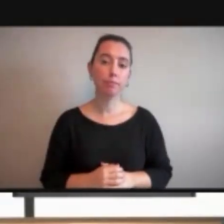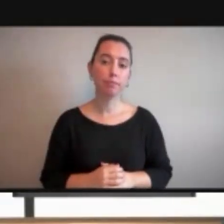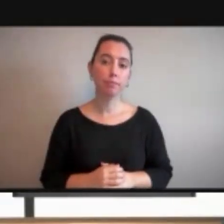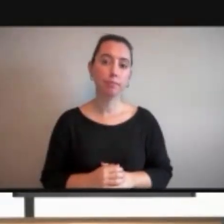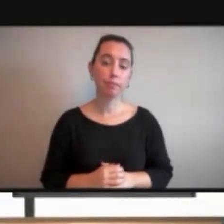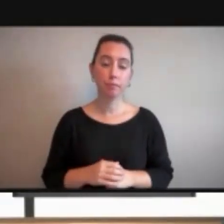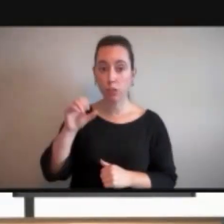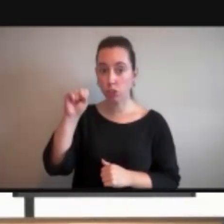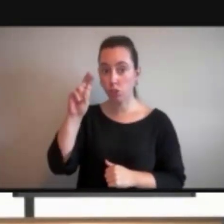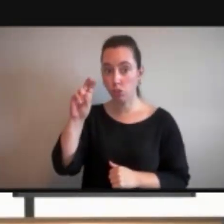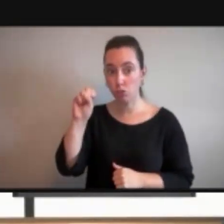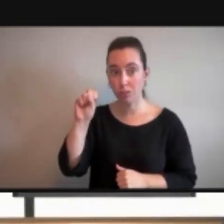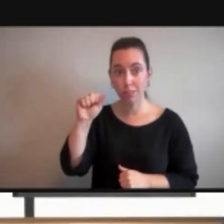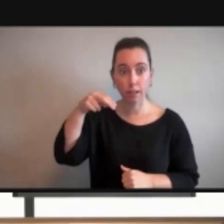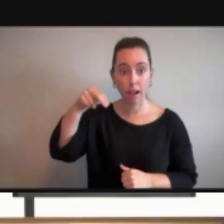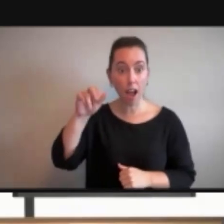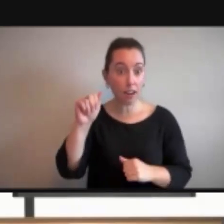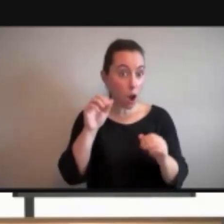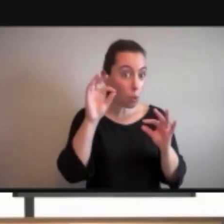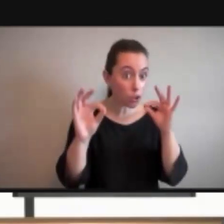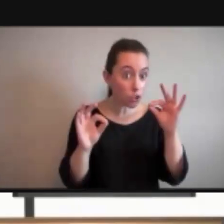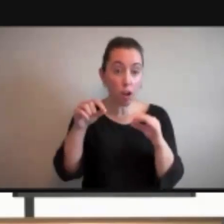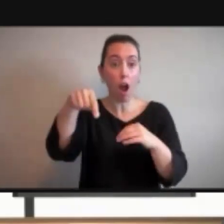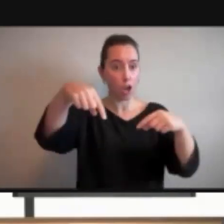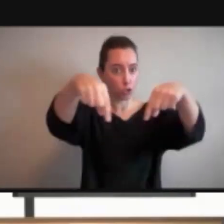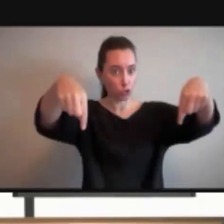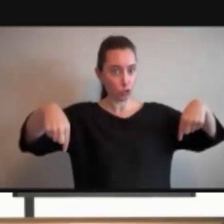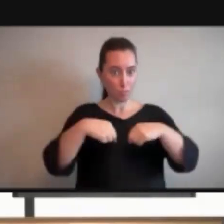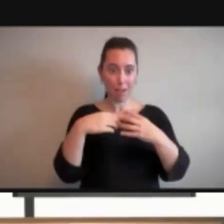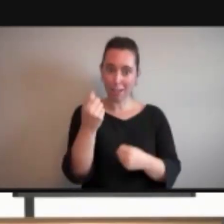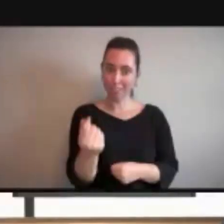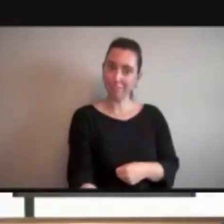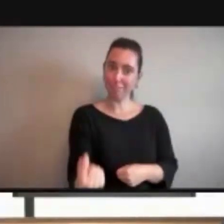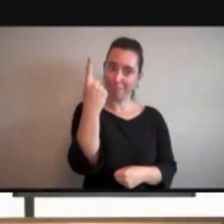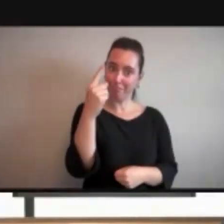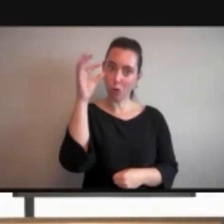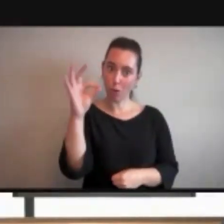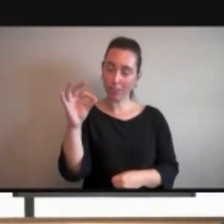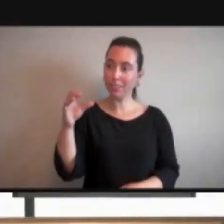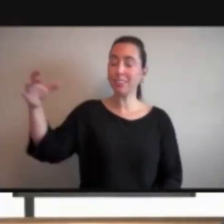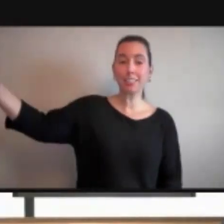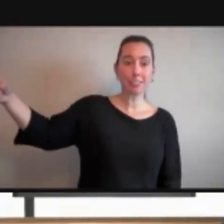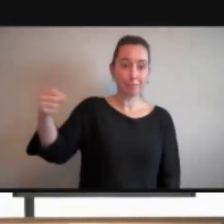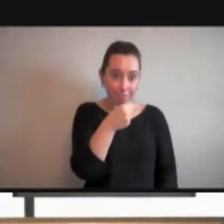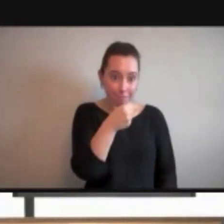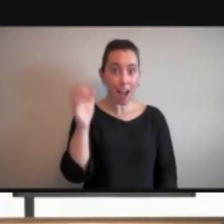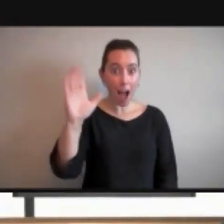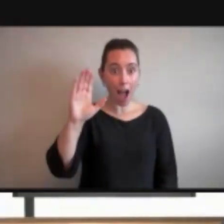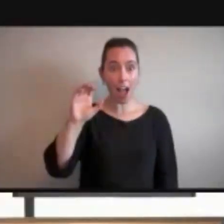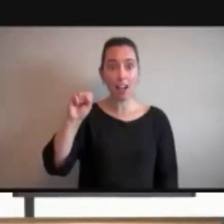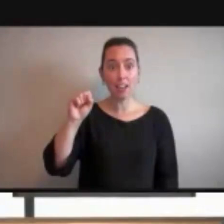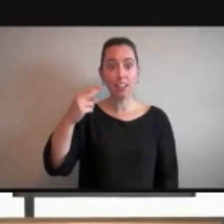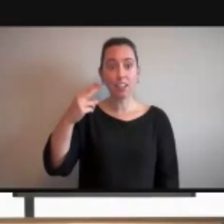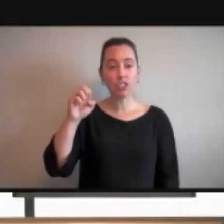Do we have any questions in the room? Yes, we have a question. Yes. Hi, Shilpi Kapoor from Barrier Break